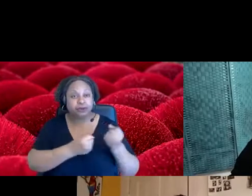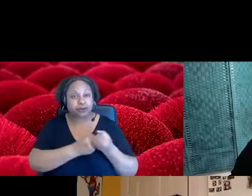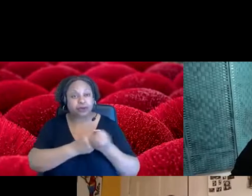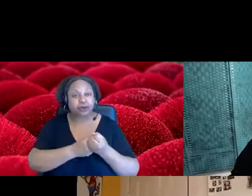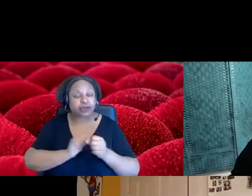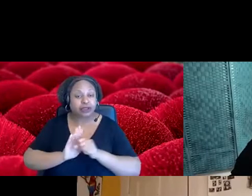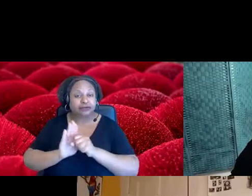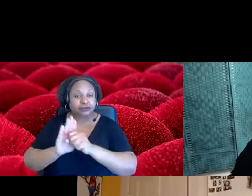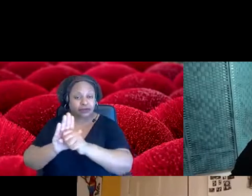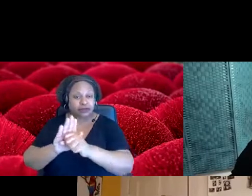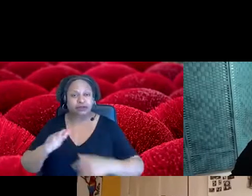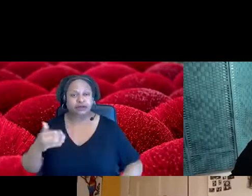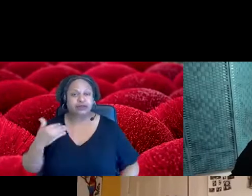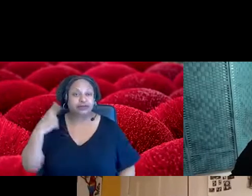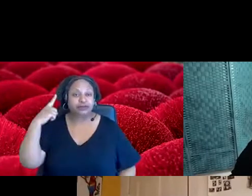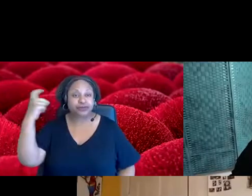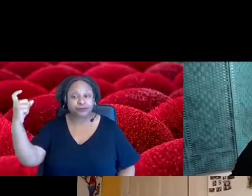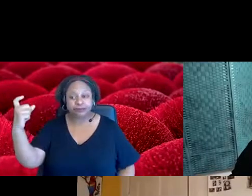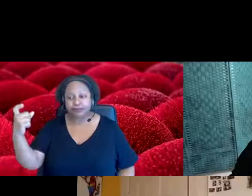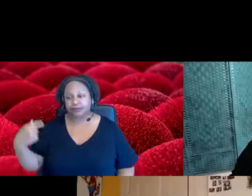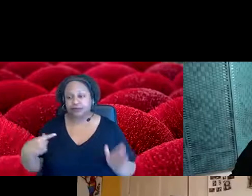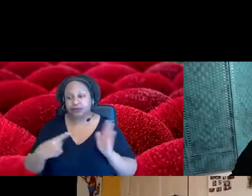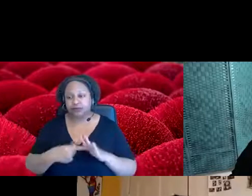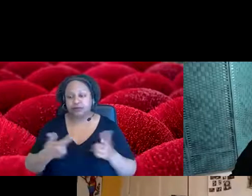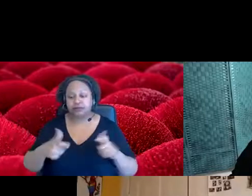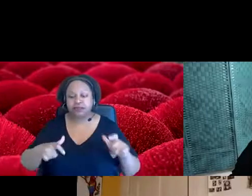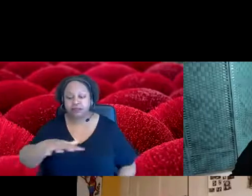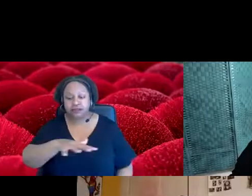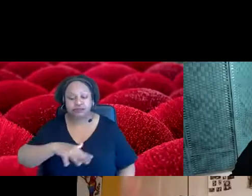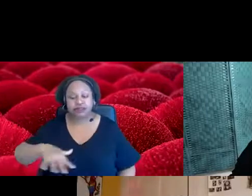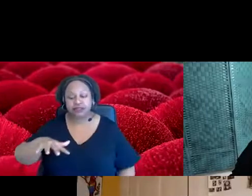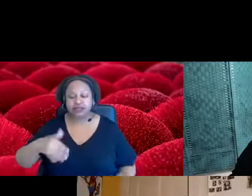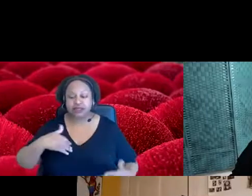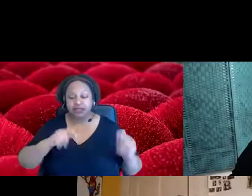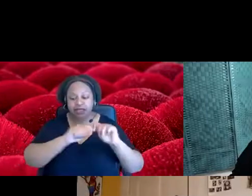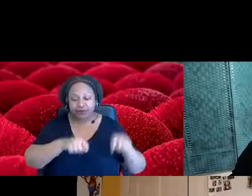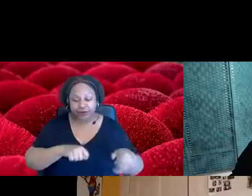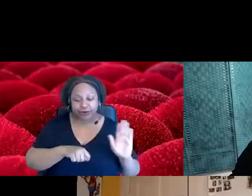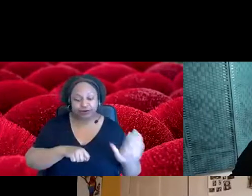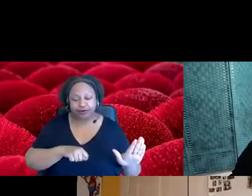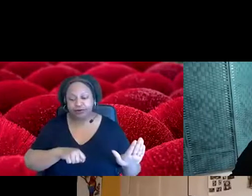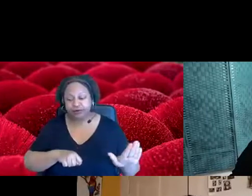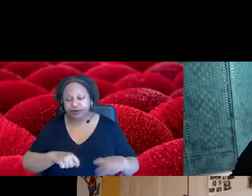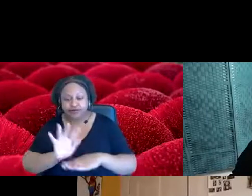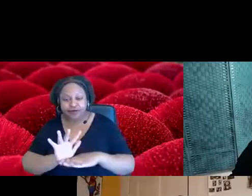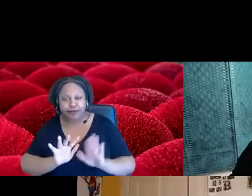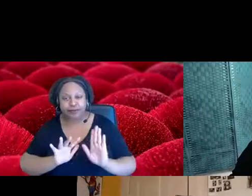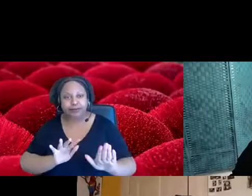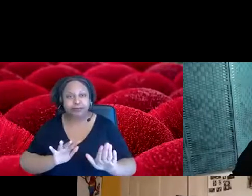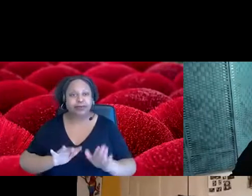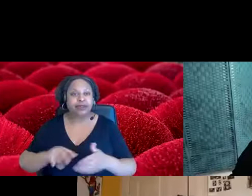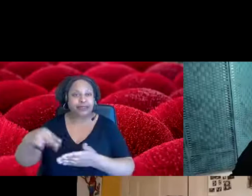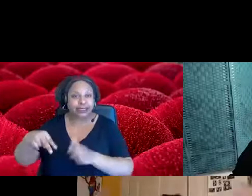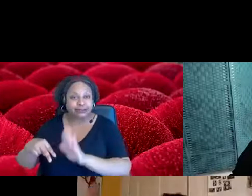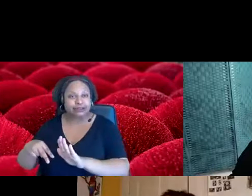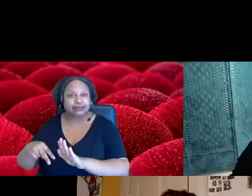have a dream where it's like this giant space where there's theater and there's film and there's dance and there's a community organization